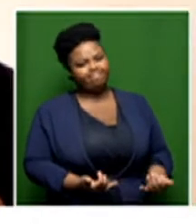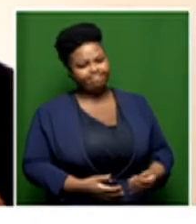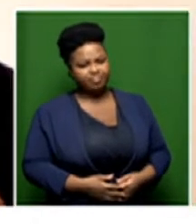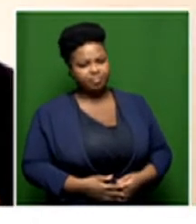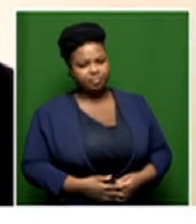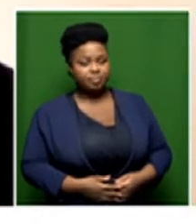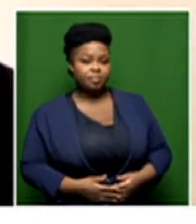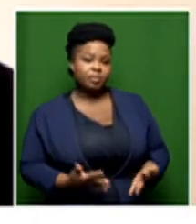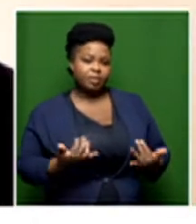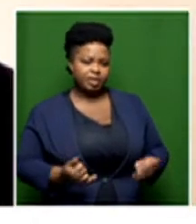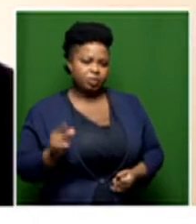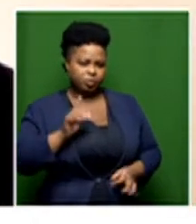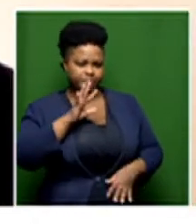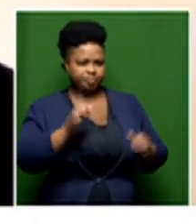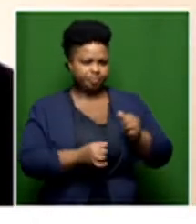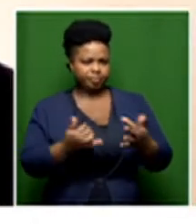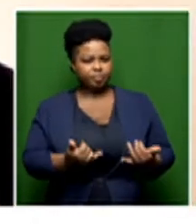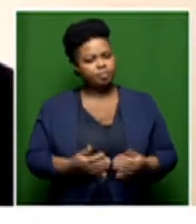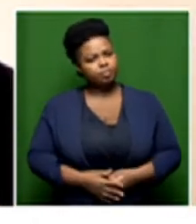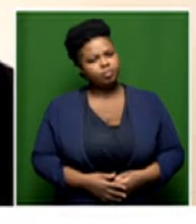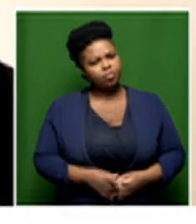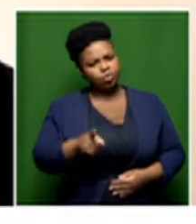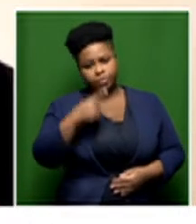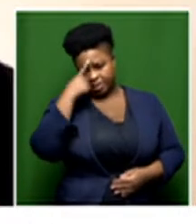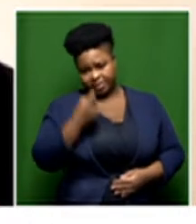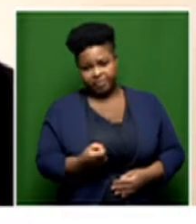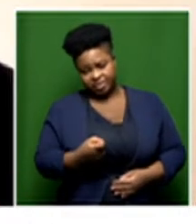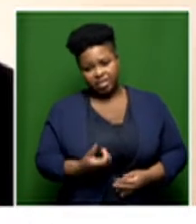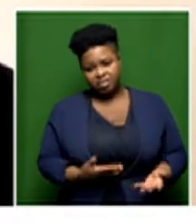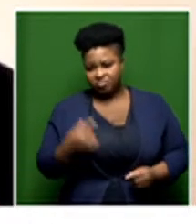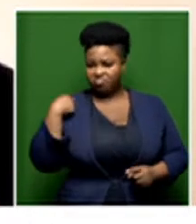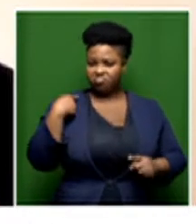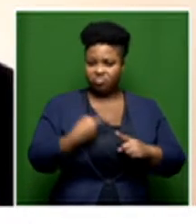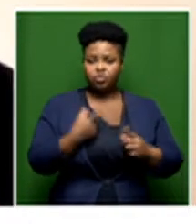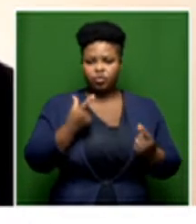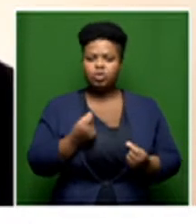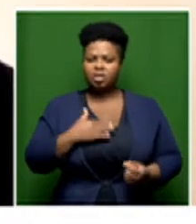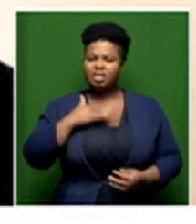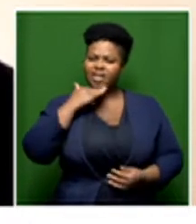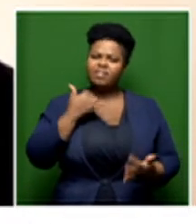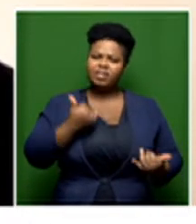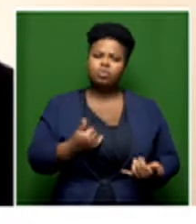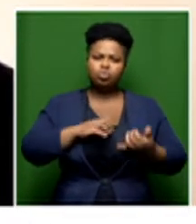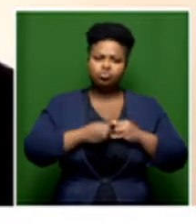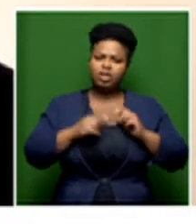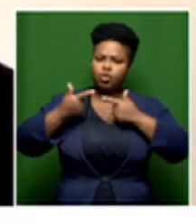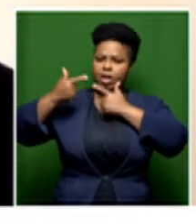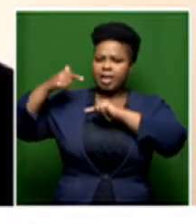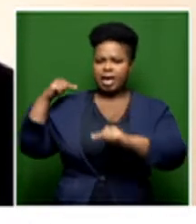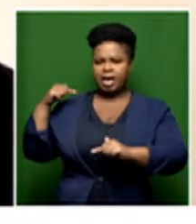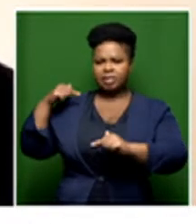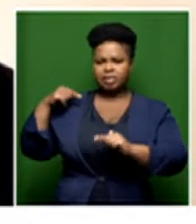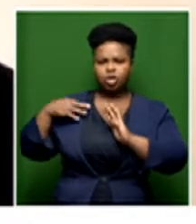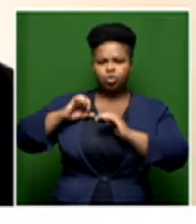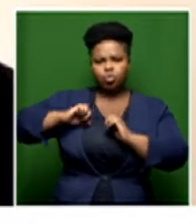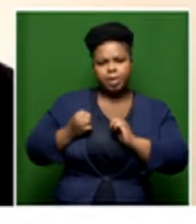just as we conclude this conversation, do you believe that enough is being done to preserve a legacy such as